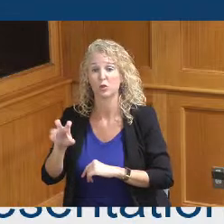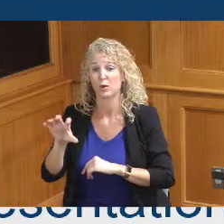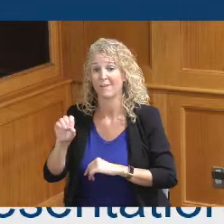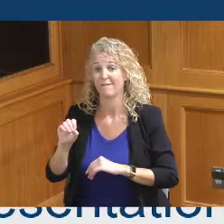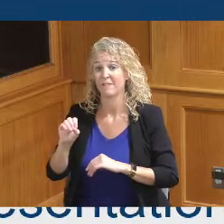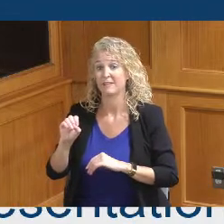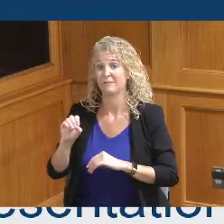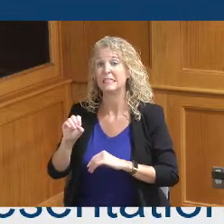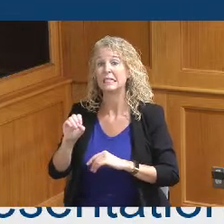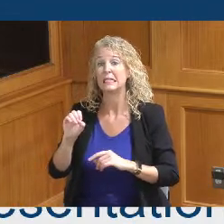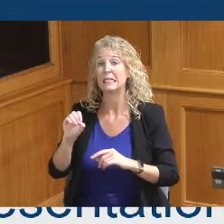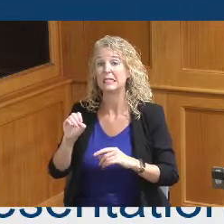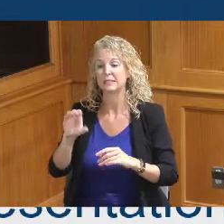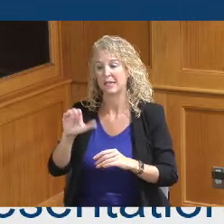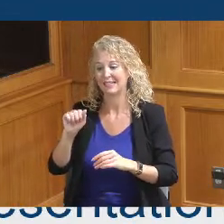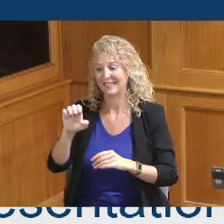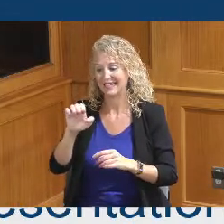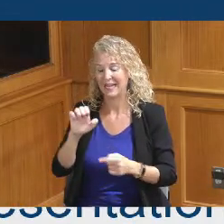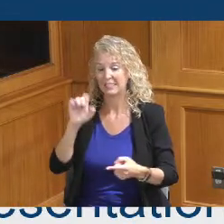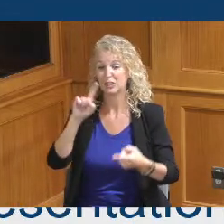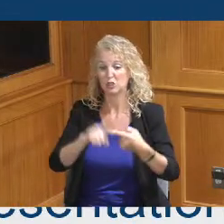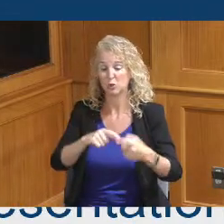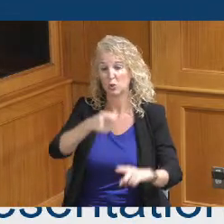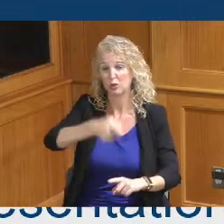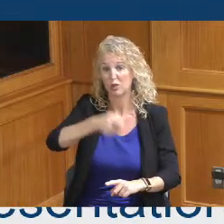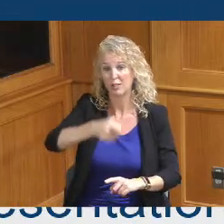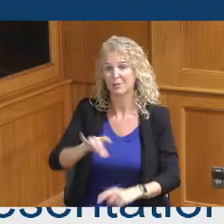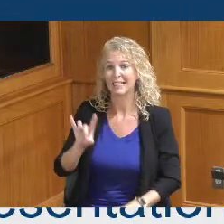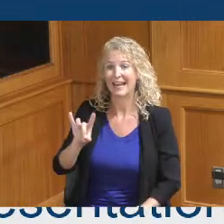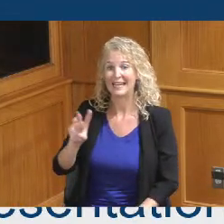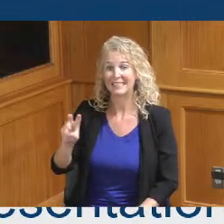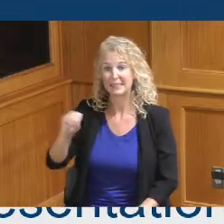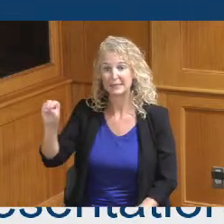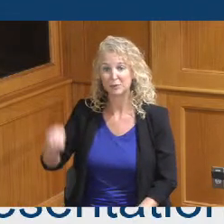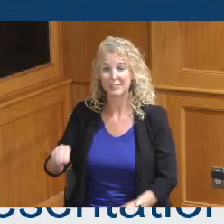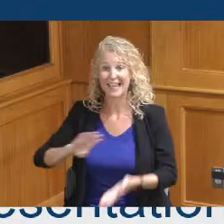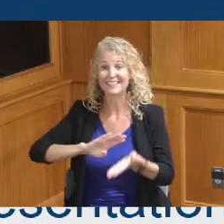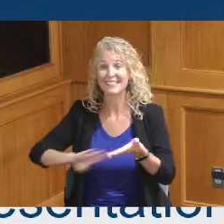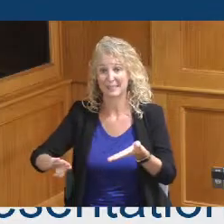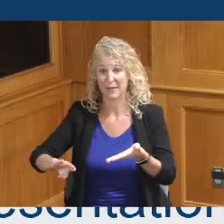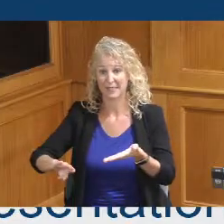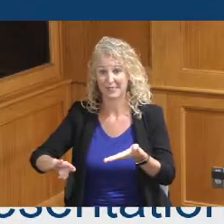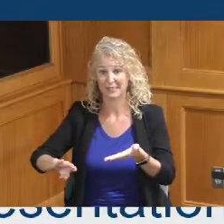litigated to final judgment, 86% were dismissed.